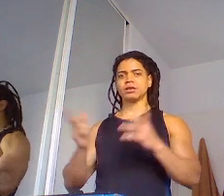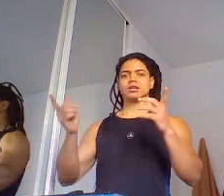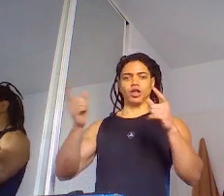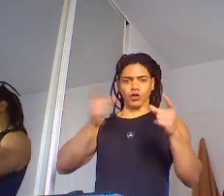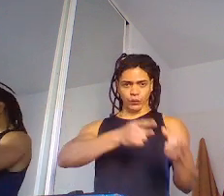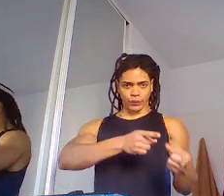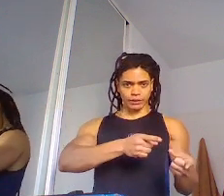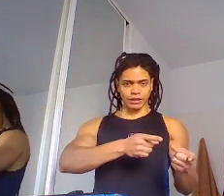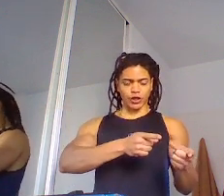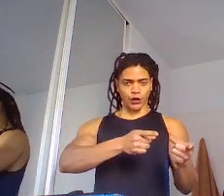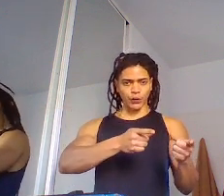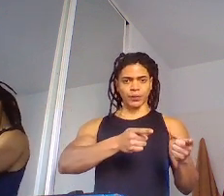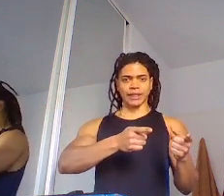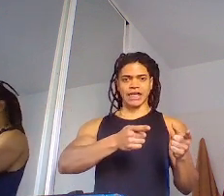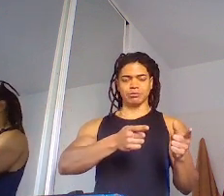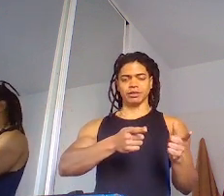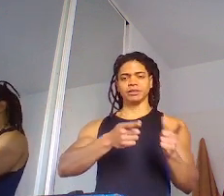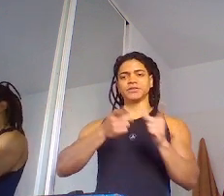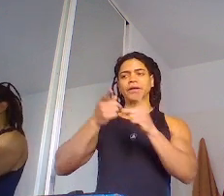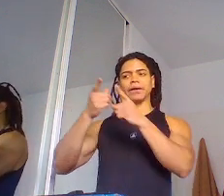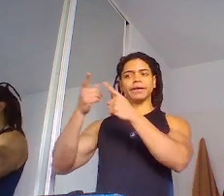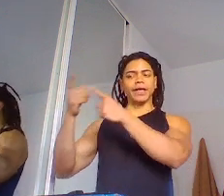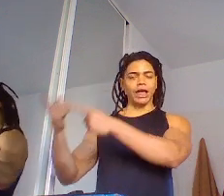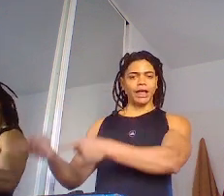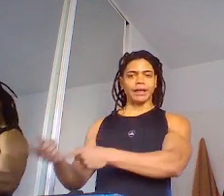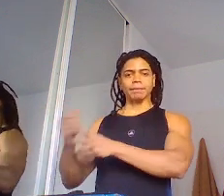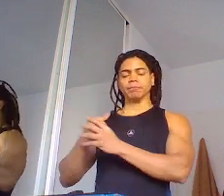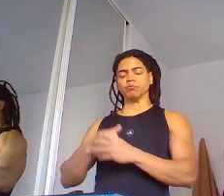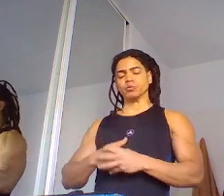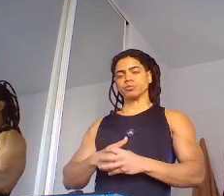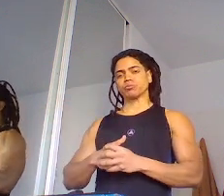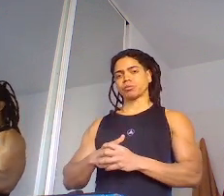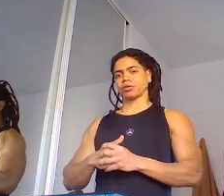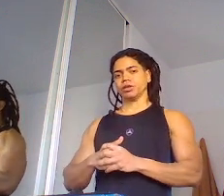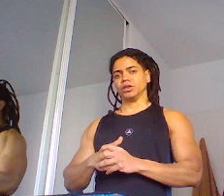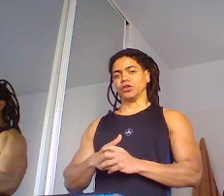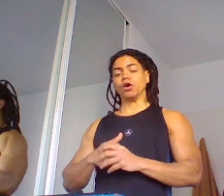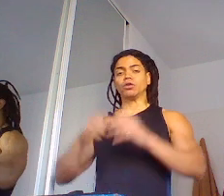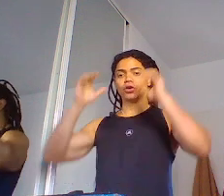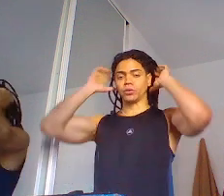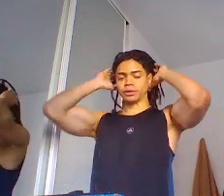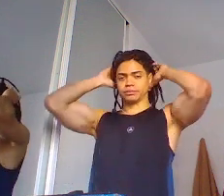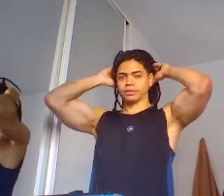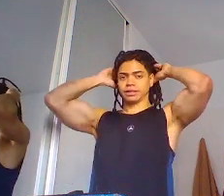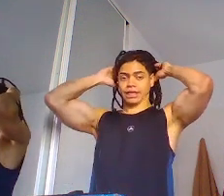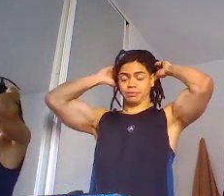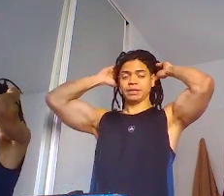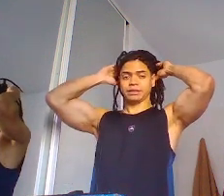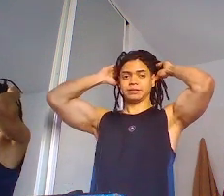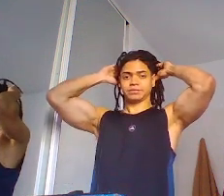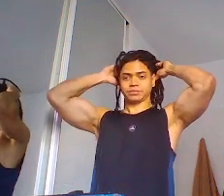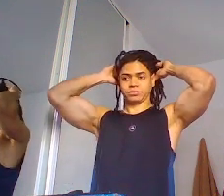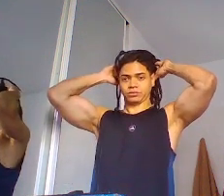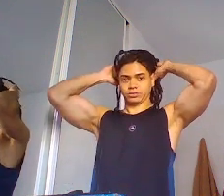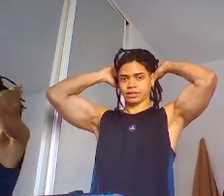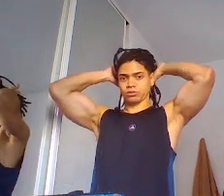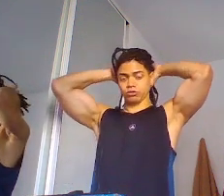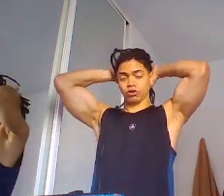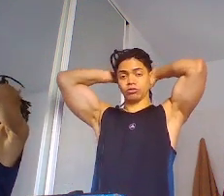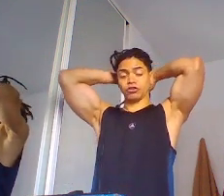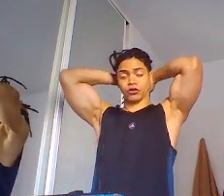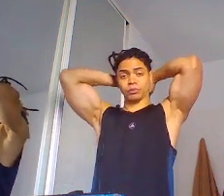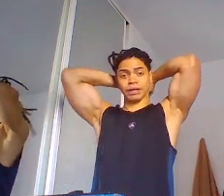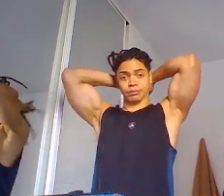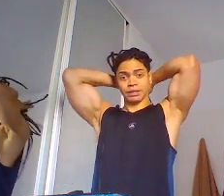okay, current liabilities and non-current liabilities, okay,